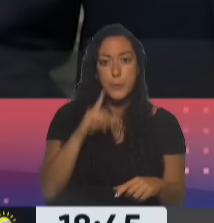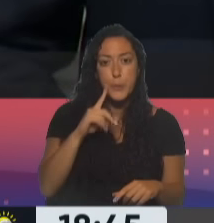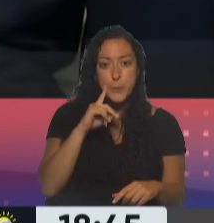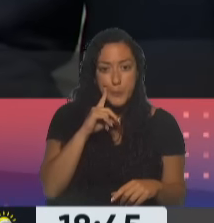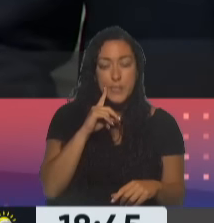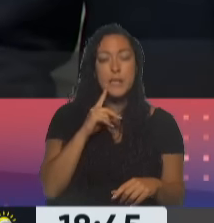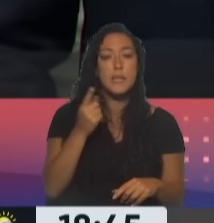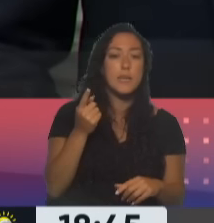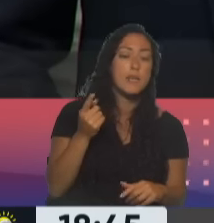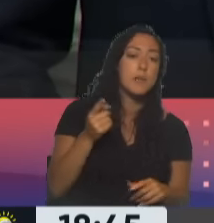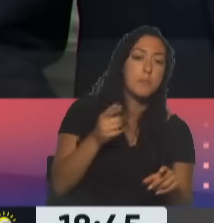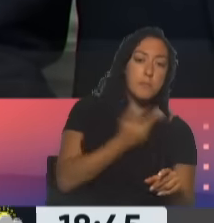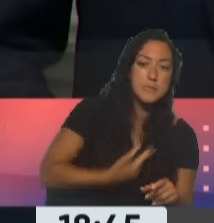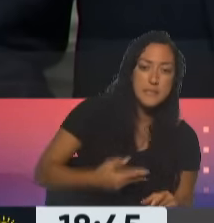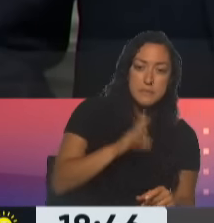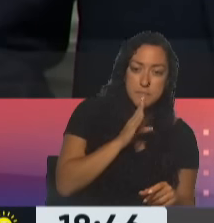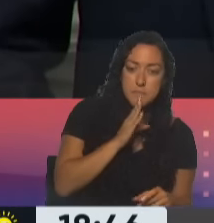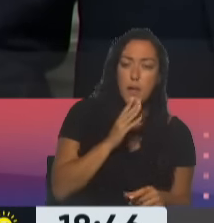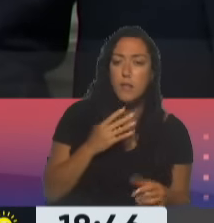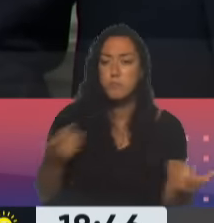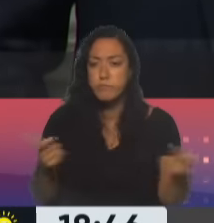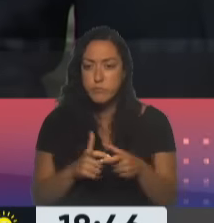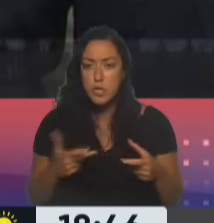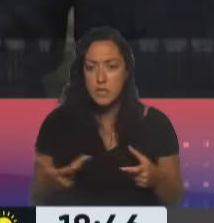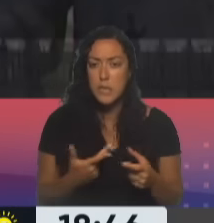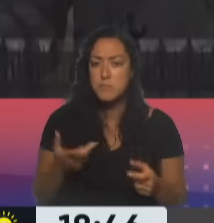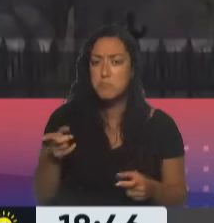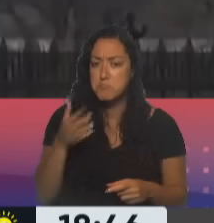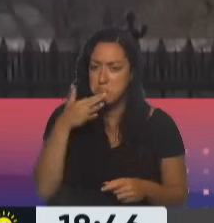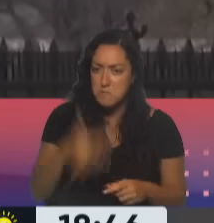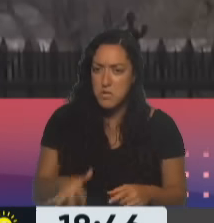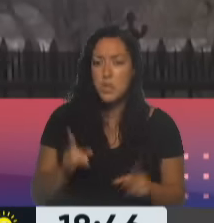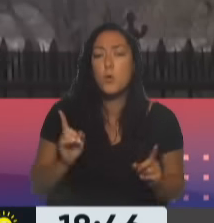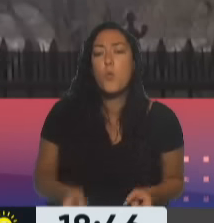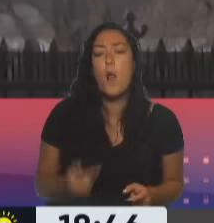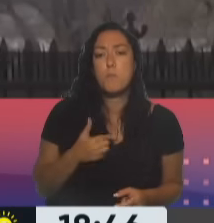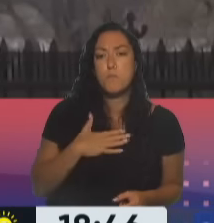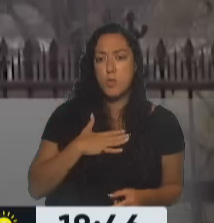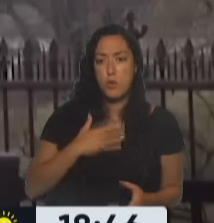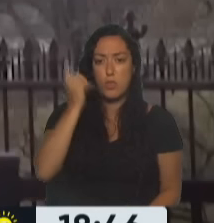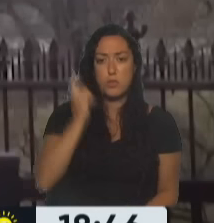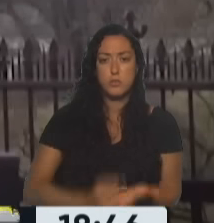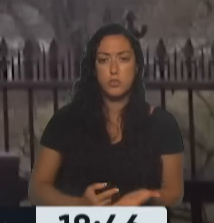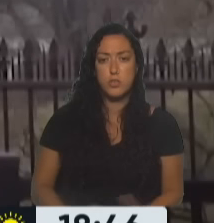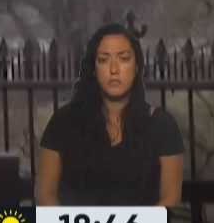Netanyahu, and he understands, but it's ultimately up to me.